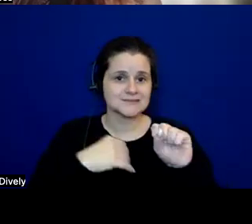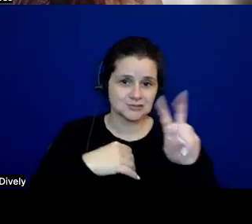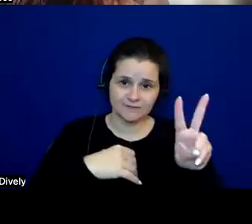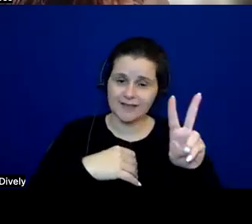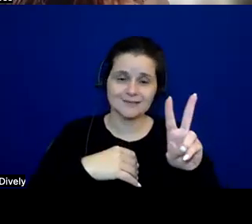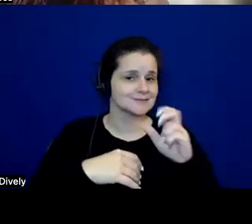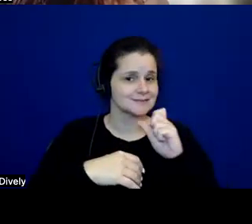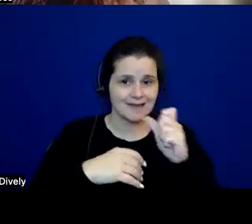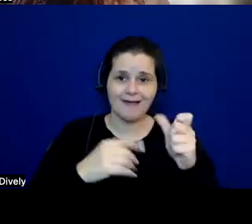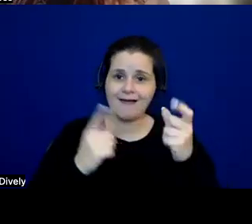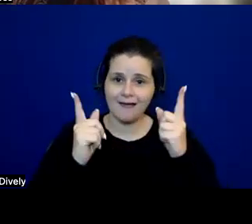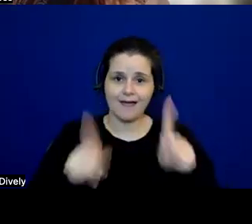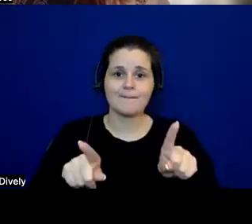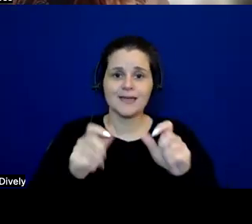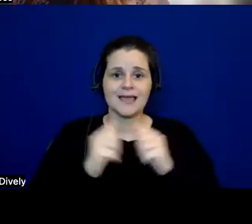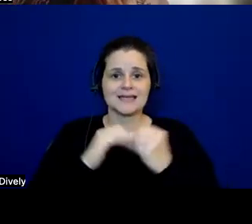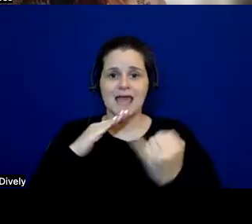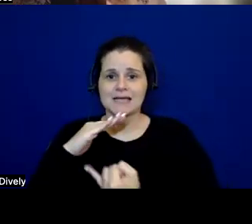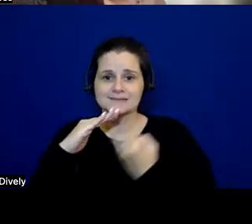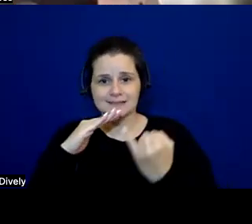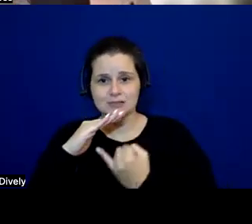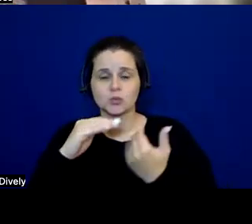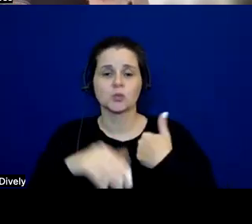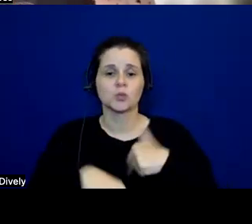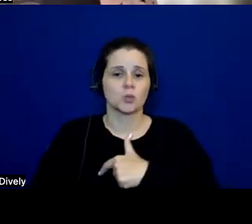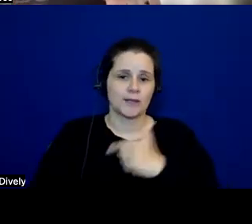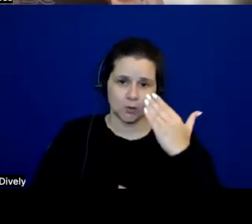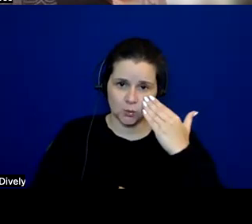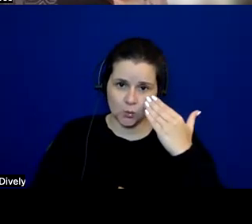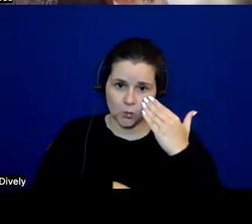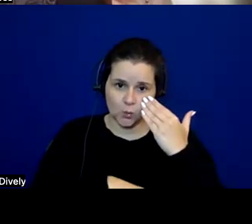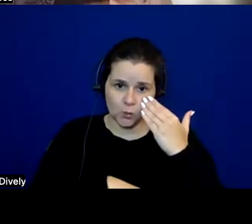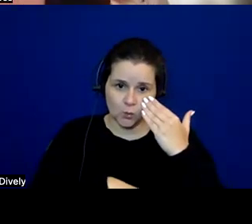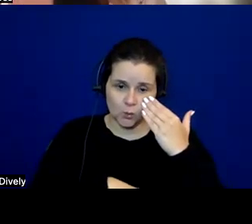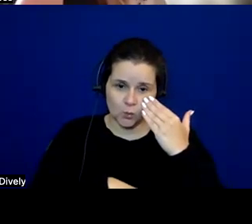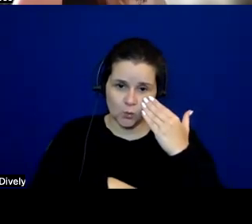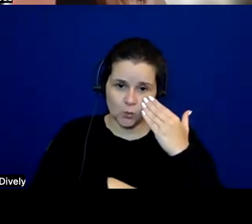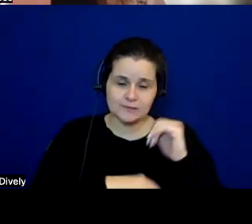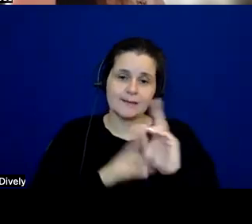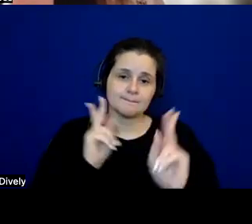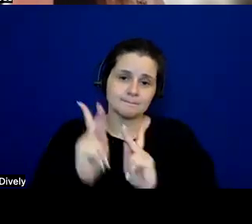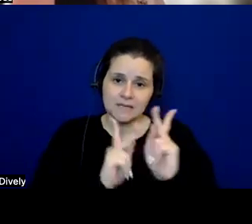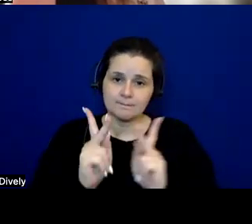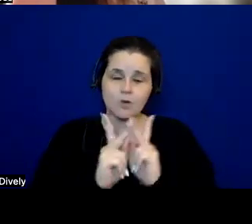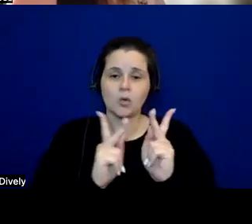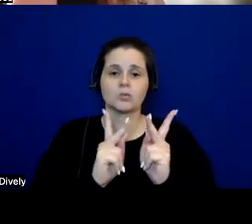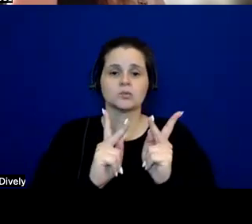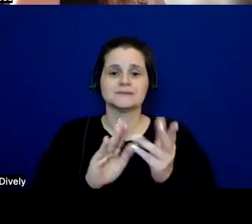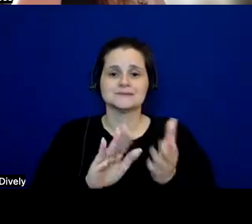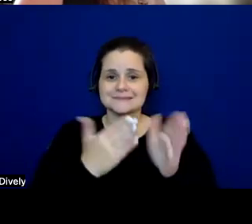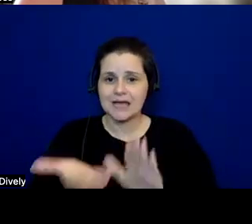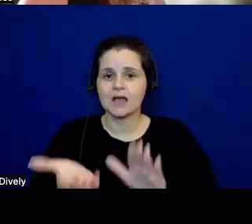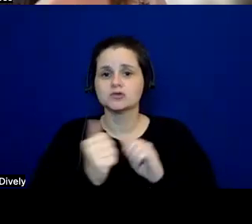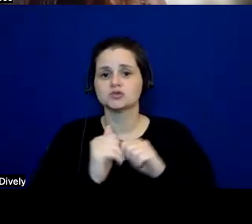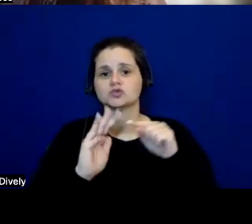not happen in isolation. We know that. You know, folks losing their lives to